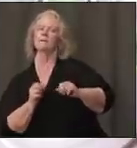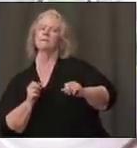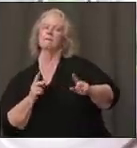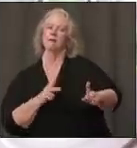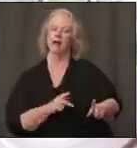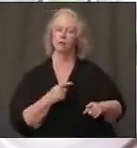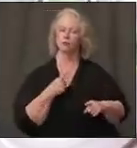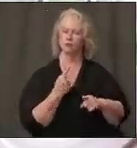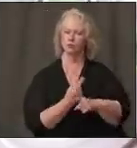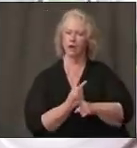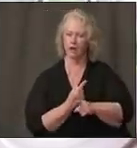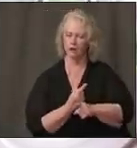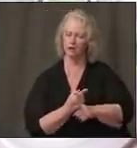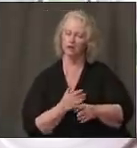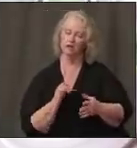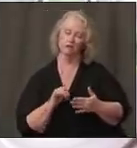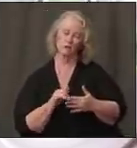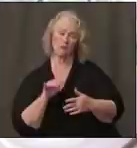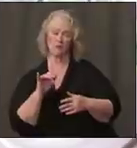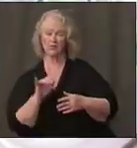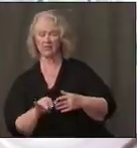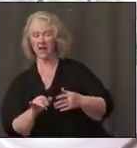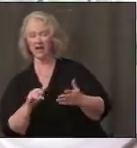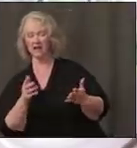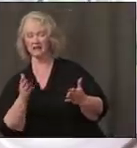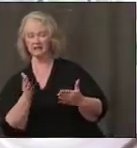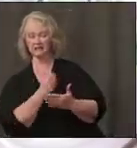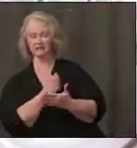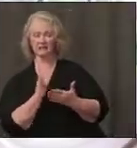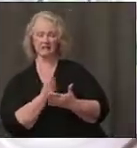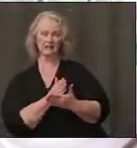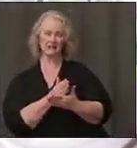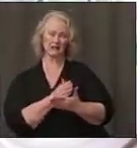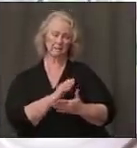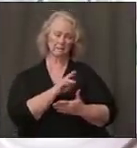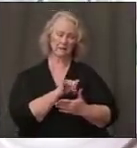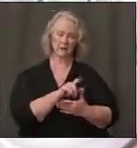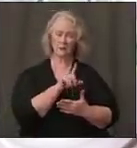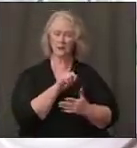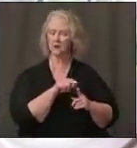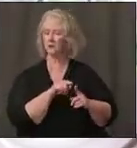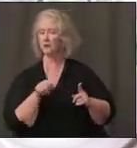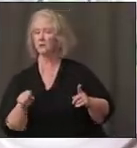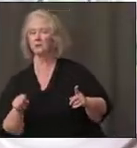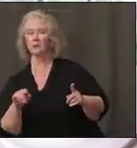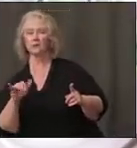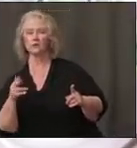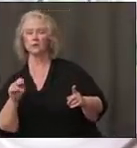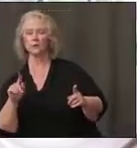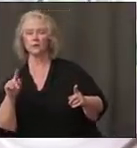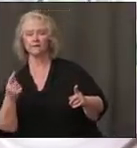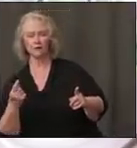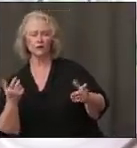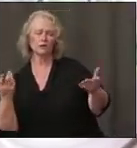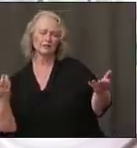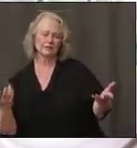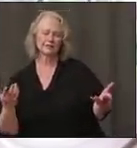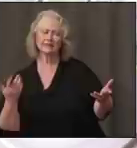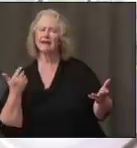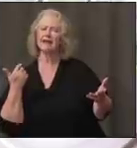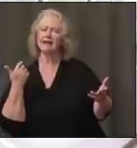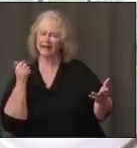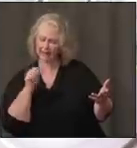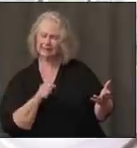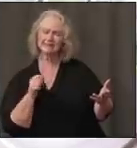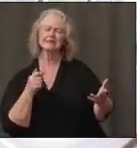reduction of 5 days or 7 days or 10 days, every day you buy yourself, you reduce the risk of COVID resurgence a little bit, and